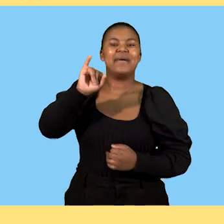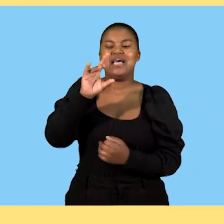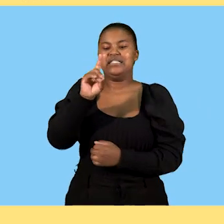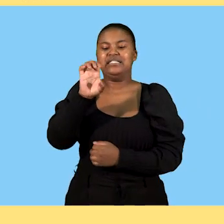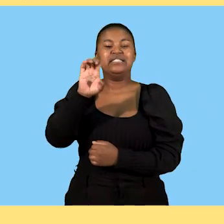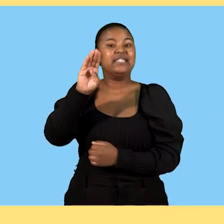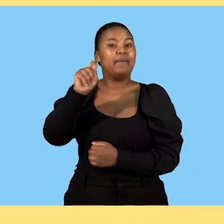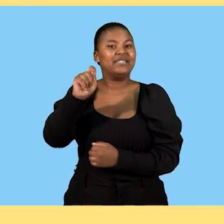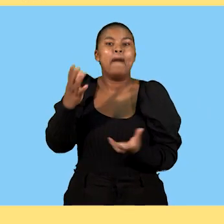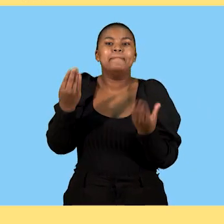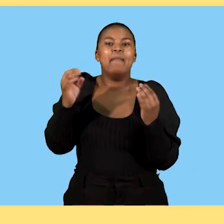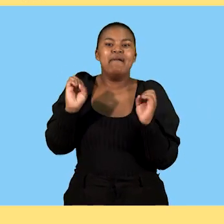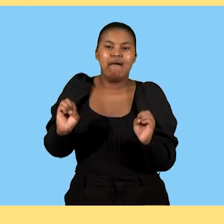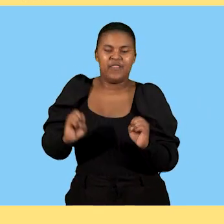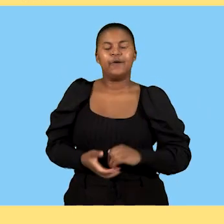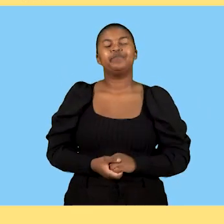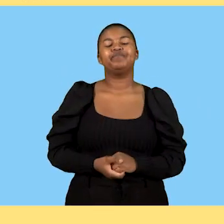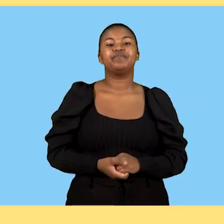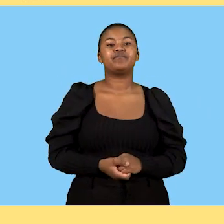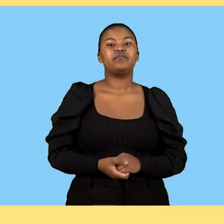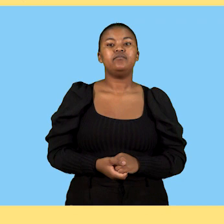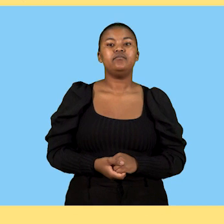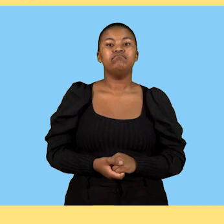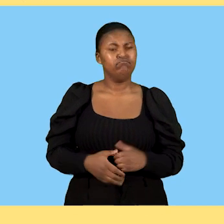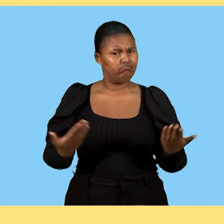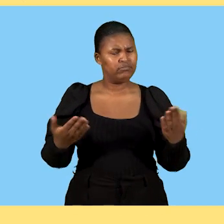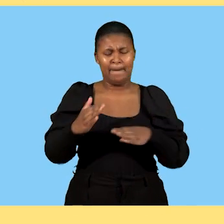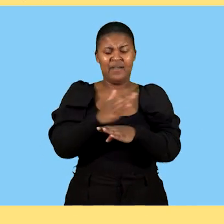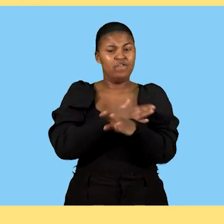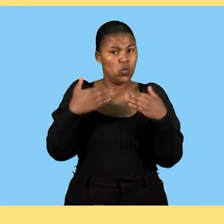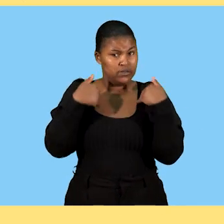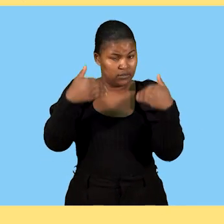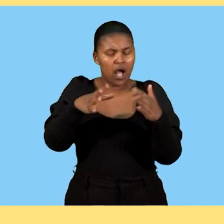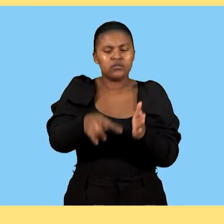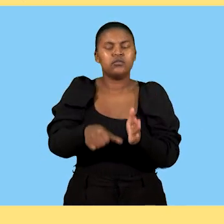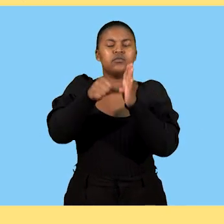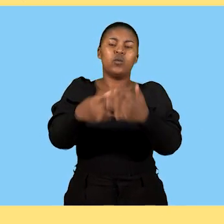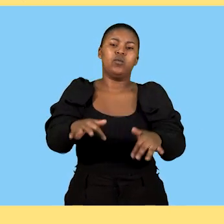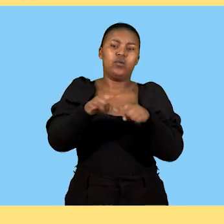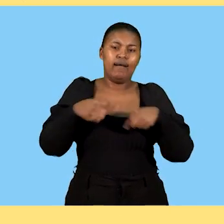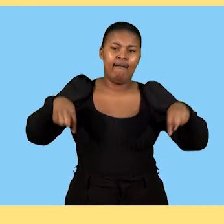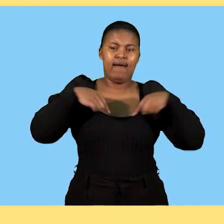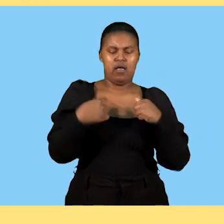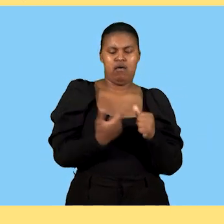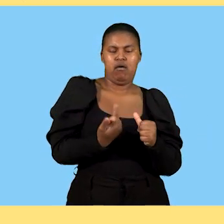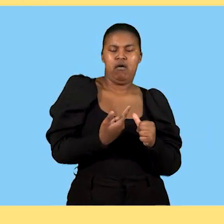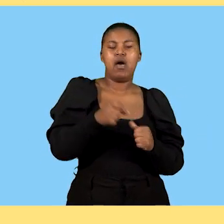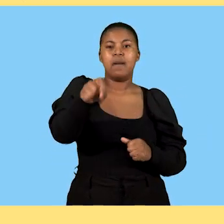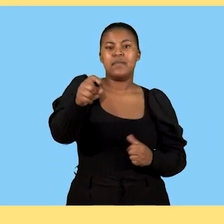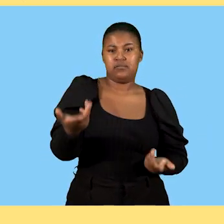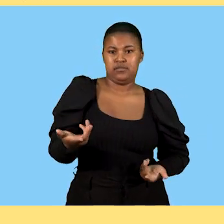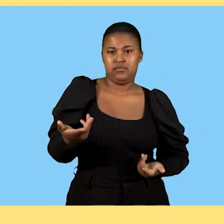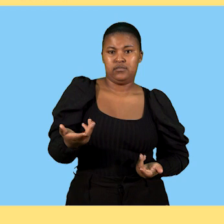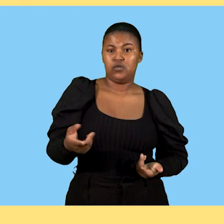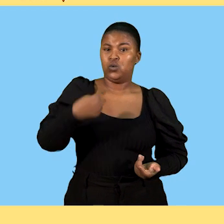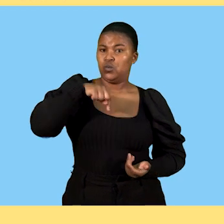have been made. Let us see. Before we can go any further, it is important for us to do some